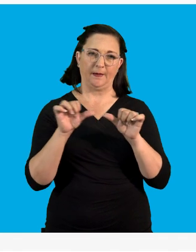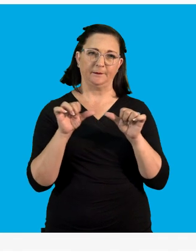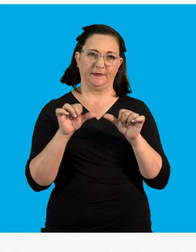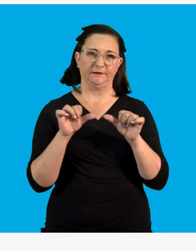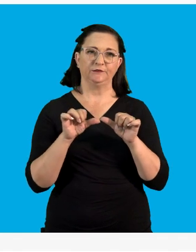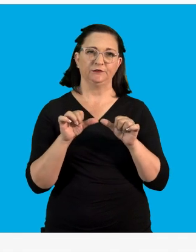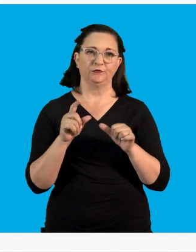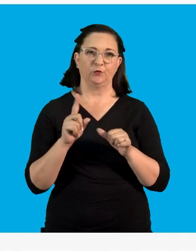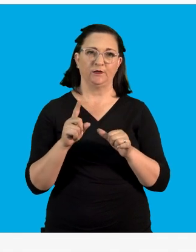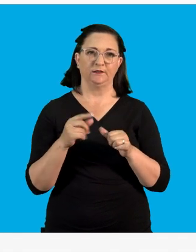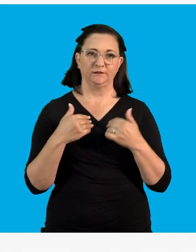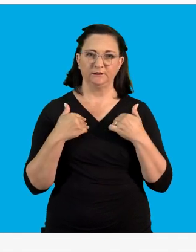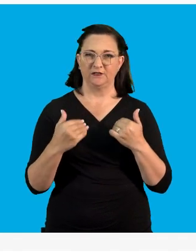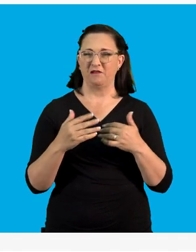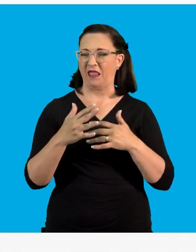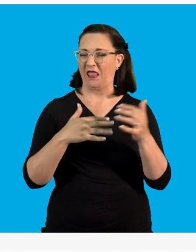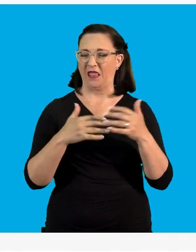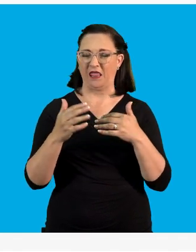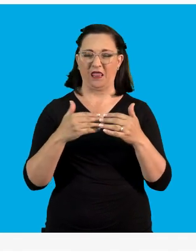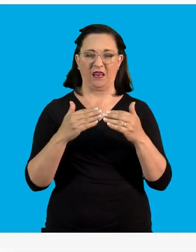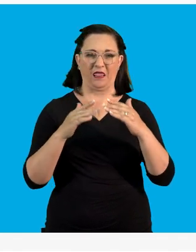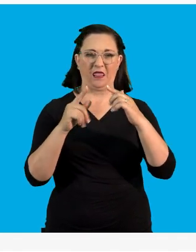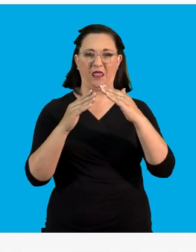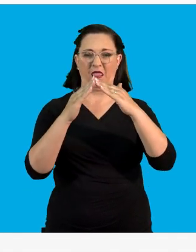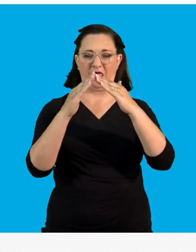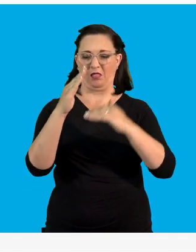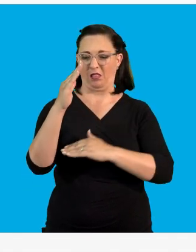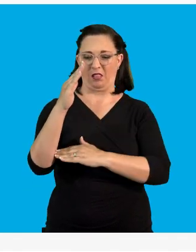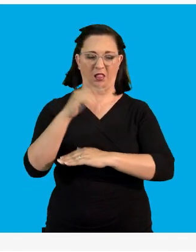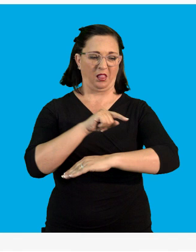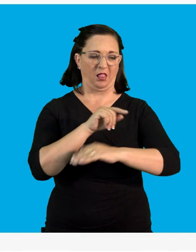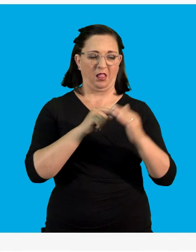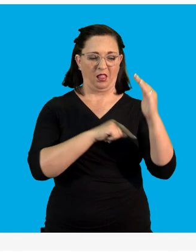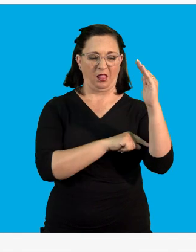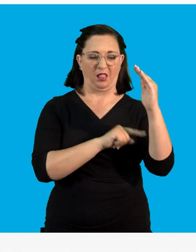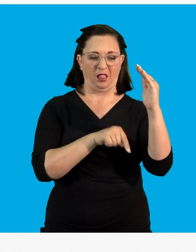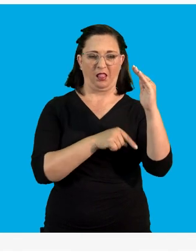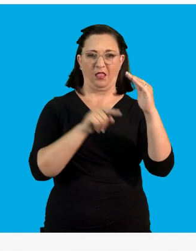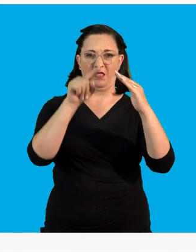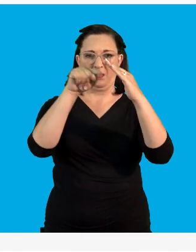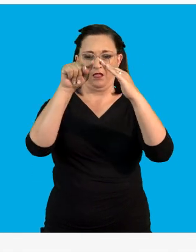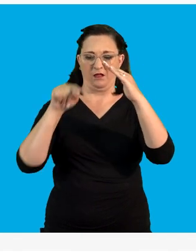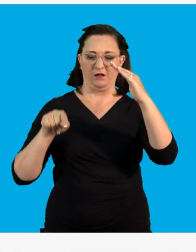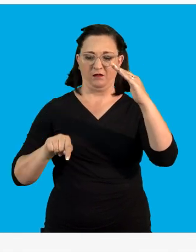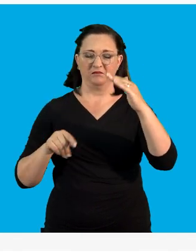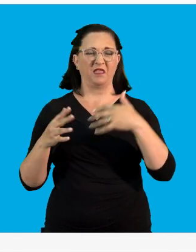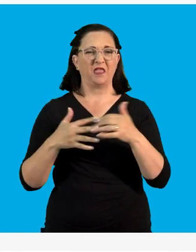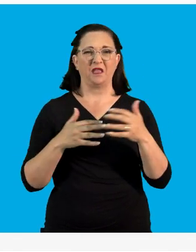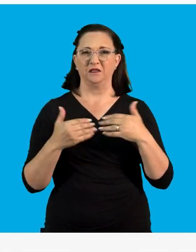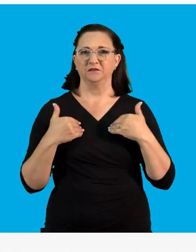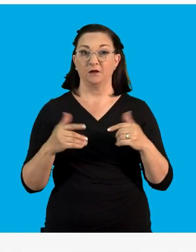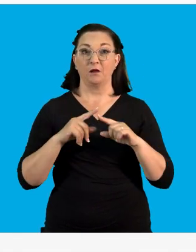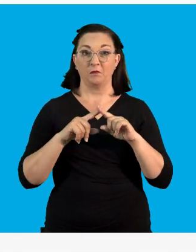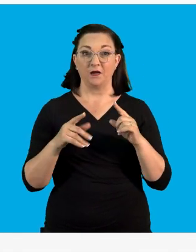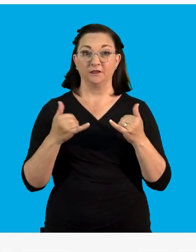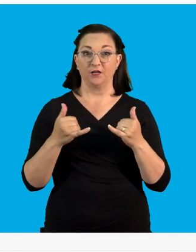measure the triangle starting with any angle. However, each angle that you've measured, you should be able to then mark